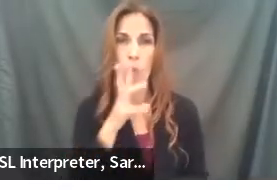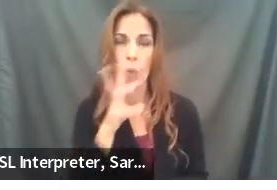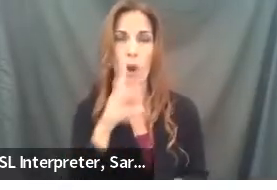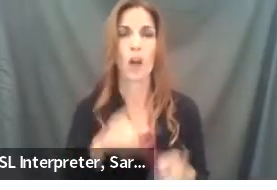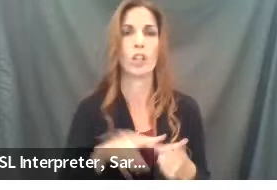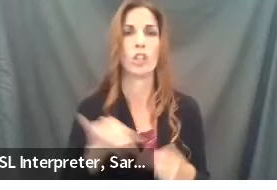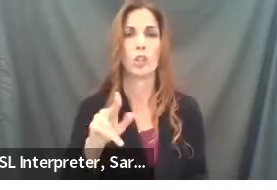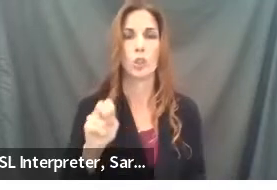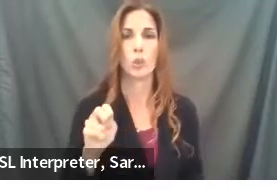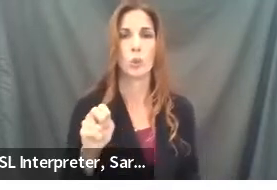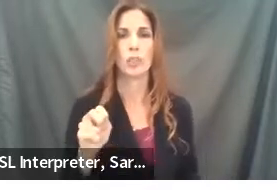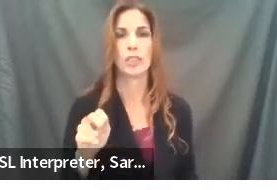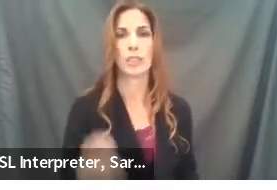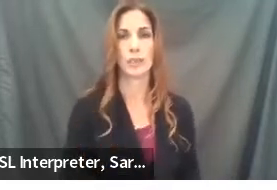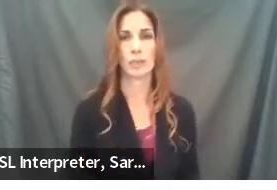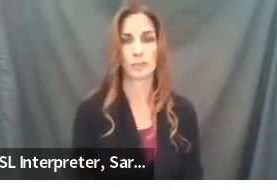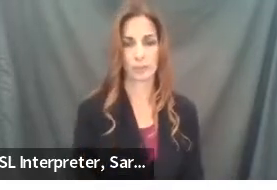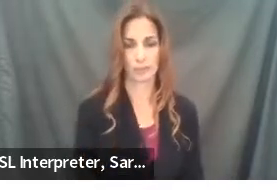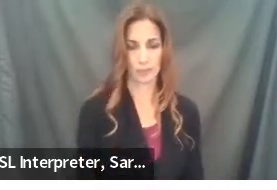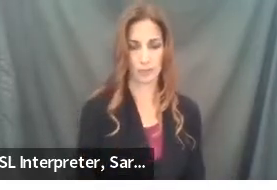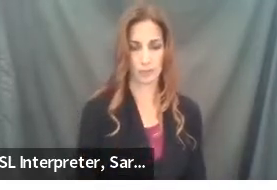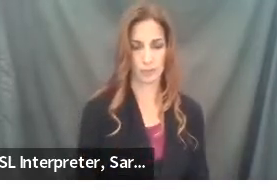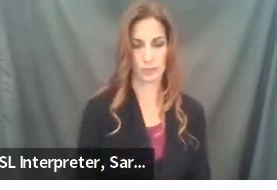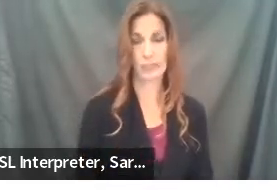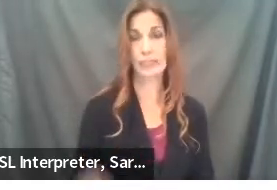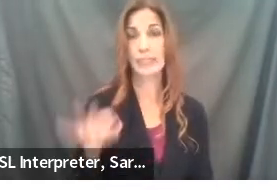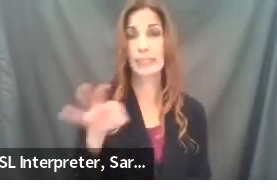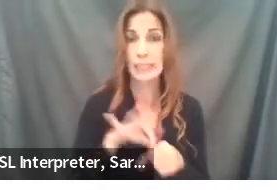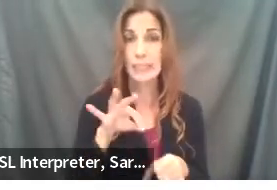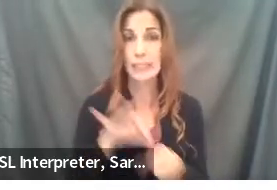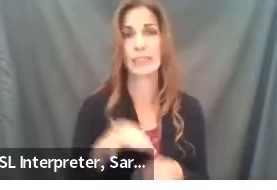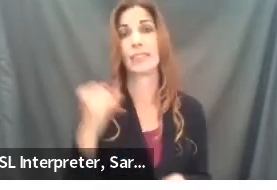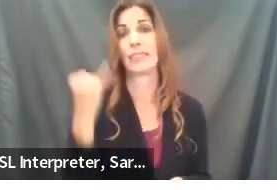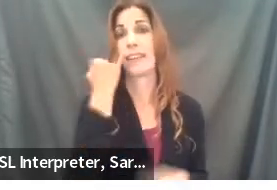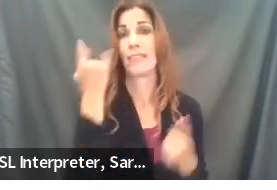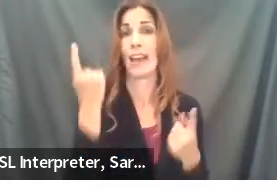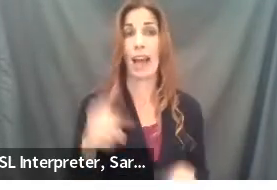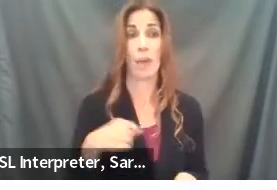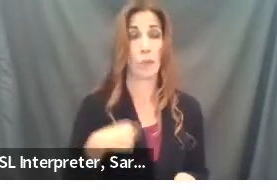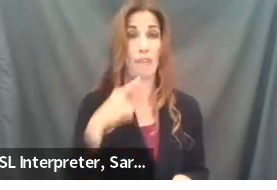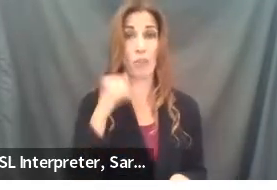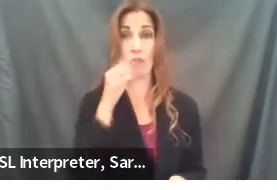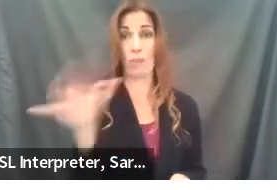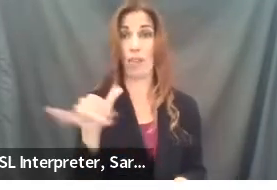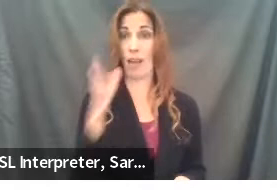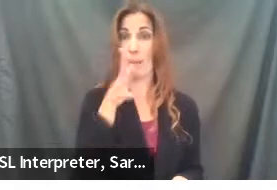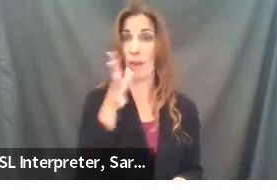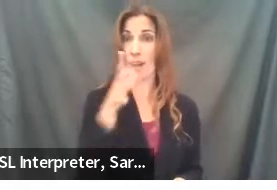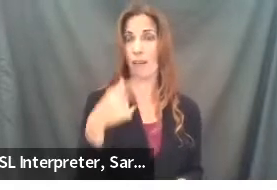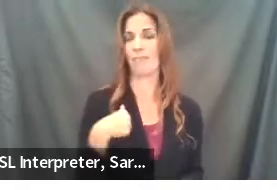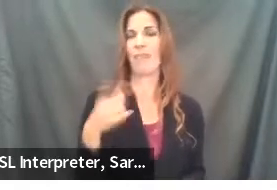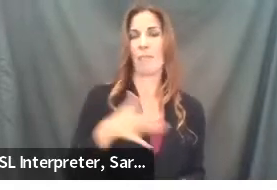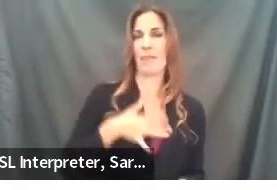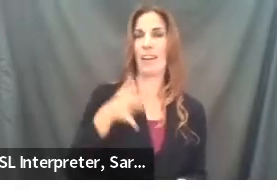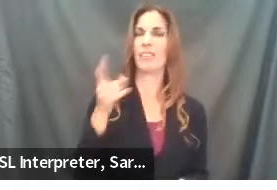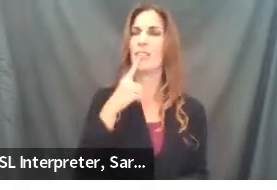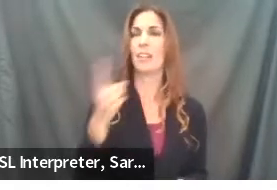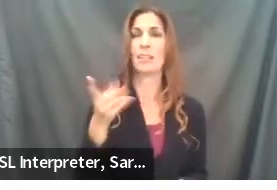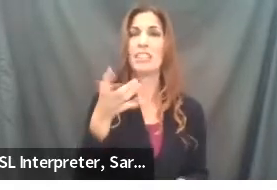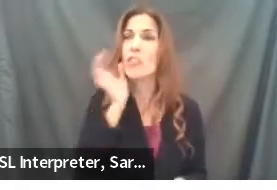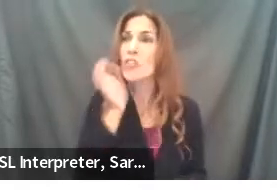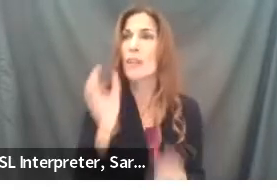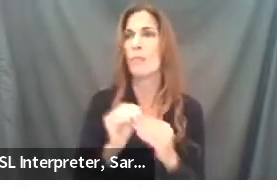soup. If you had a grandmother like mine, when the doctor said drink fluids, ginger ale was the best